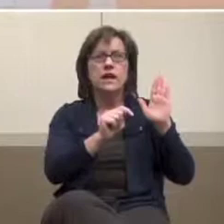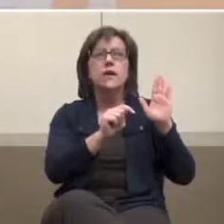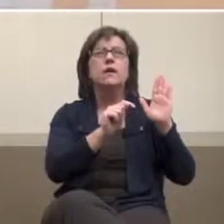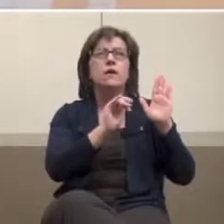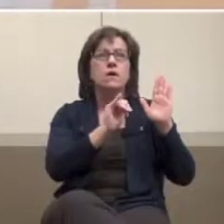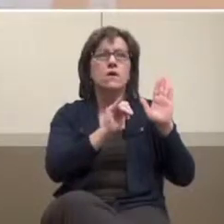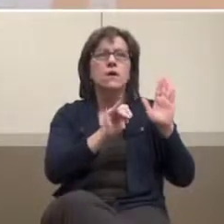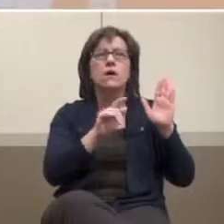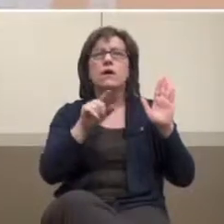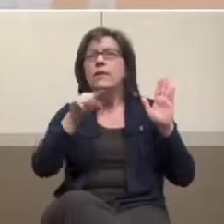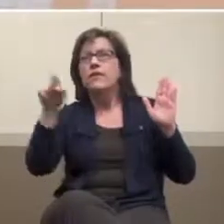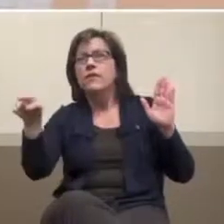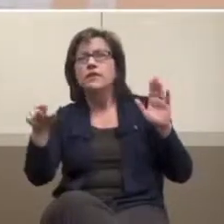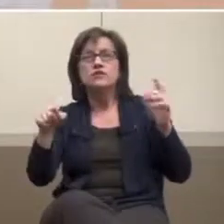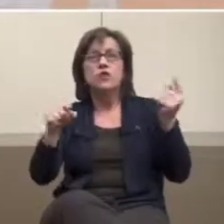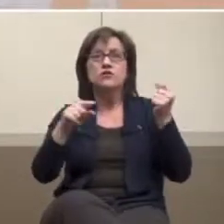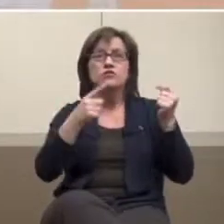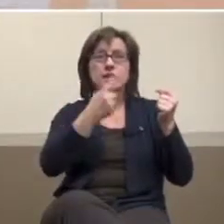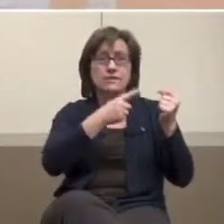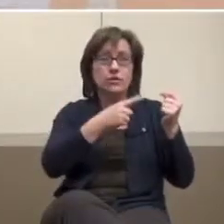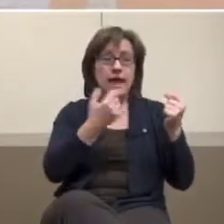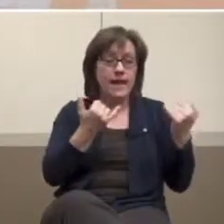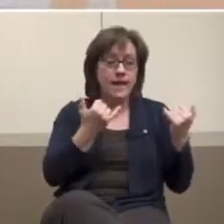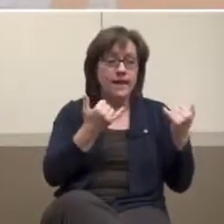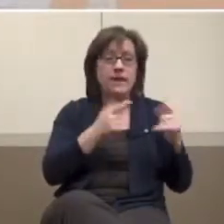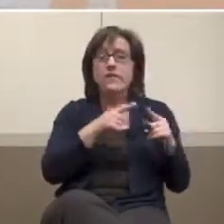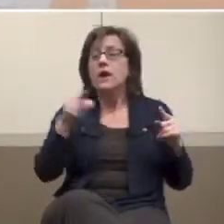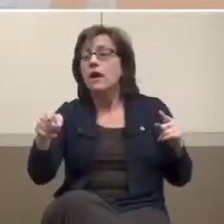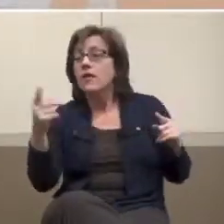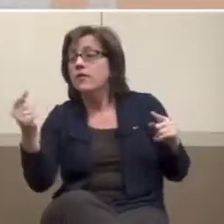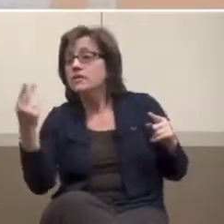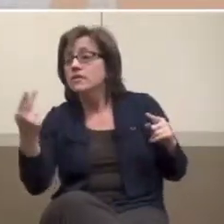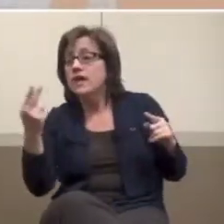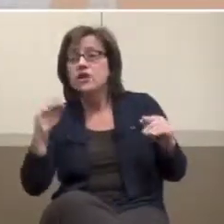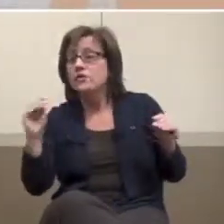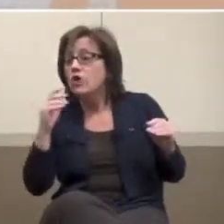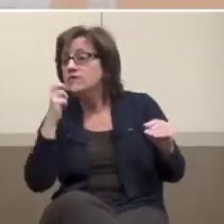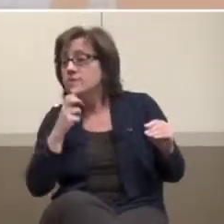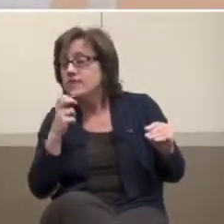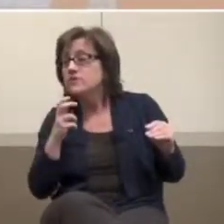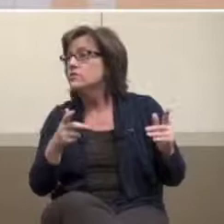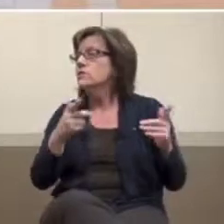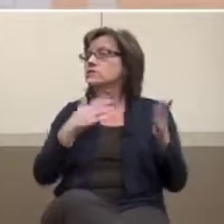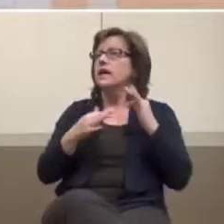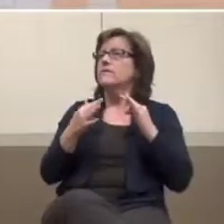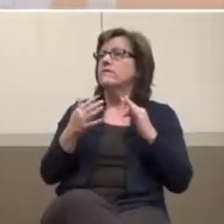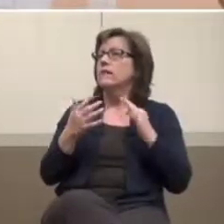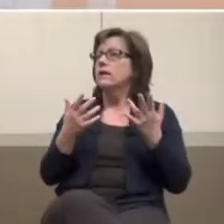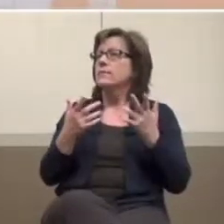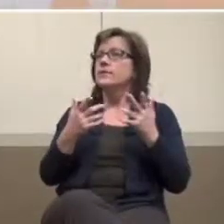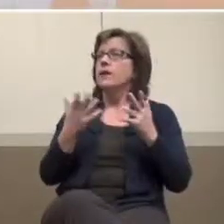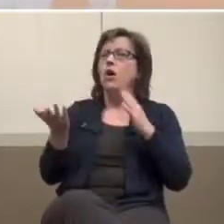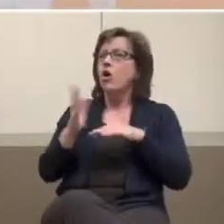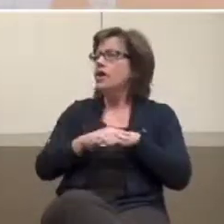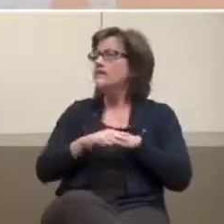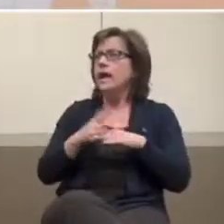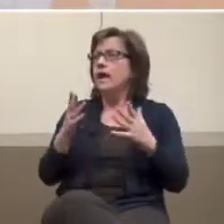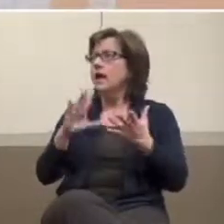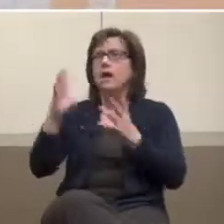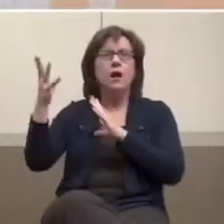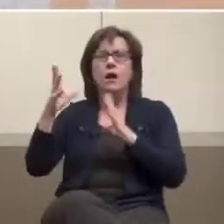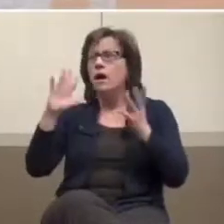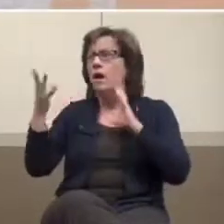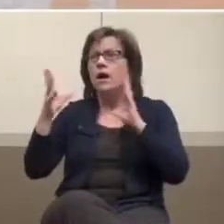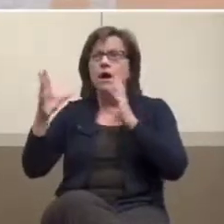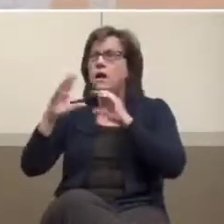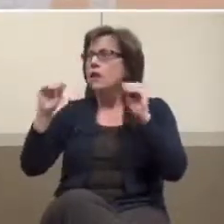because let me tell you, when the speech pathology had a meeting, I'm like, why are you doing this to me? Because all day that was our focus. No speech, no speech, no speech, no social